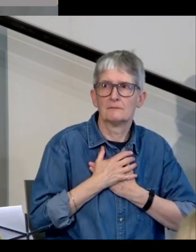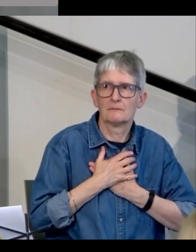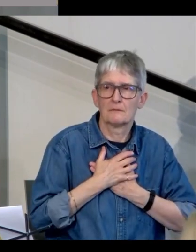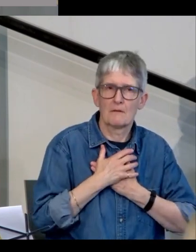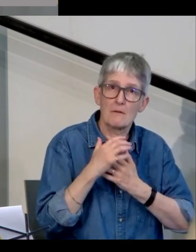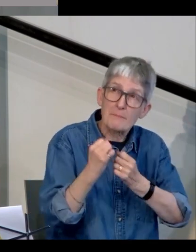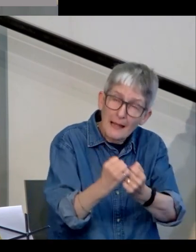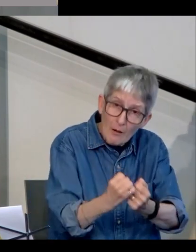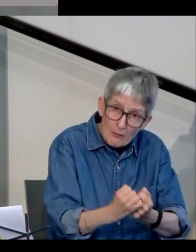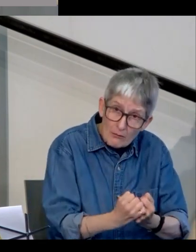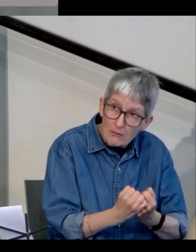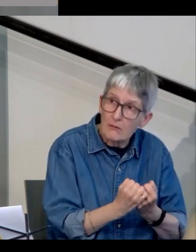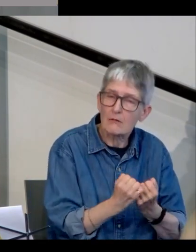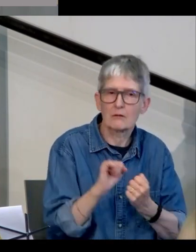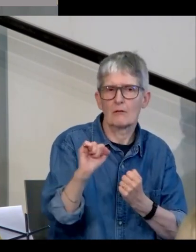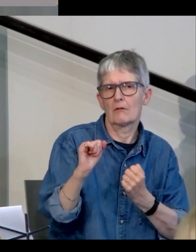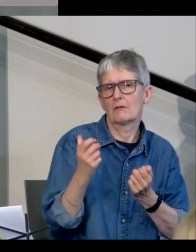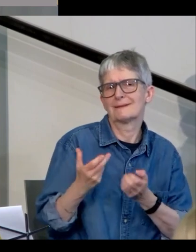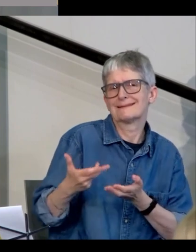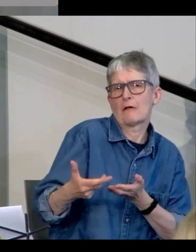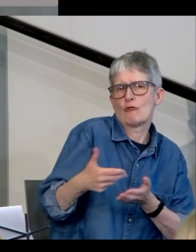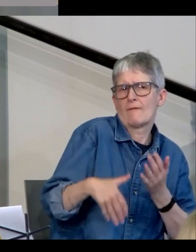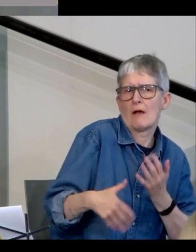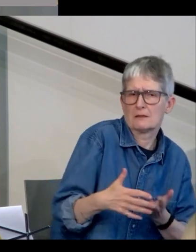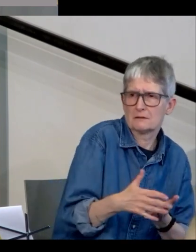the power of your sacrifice.